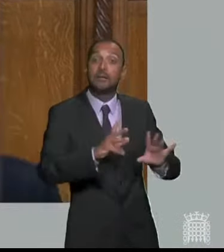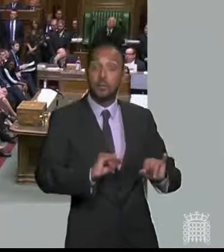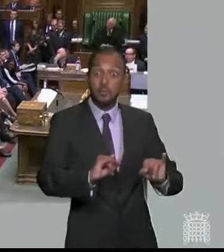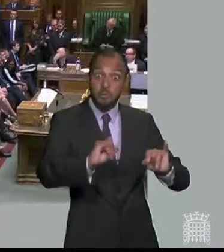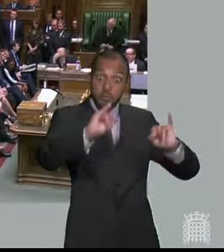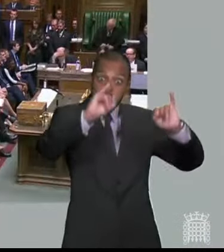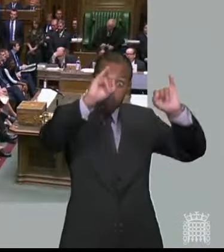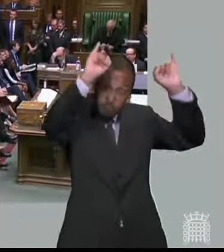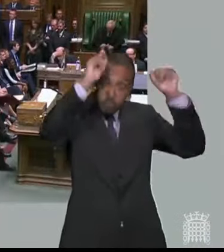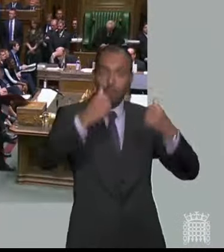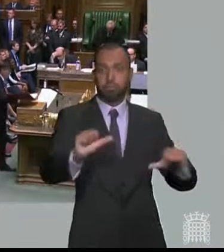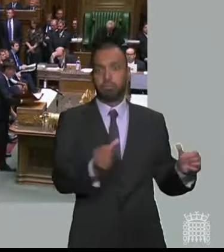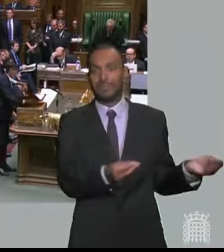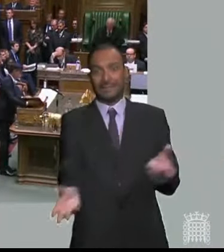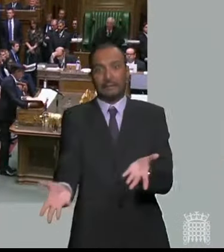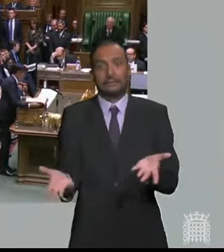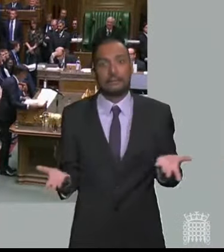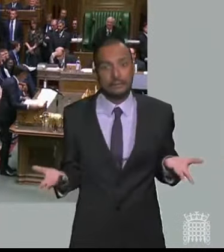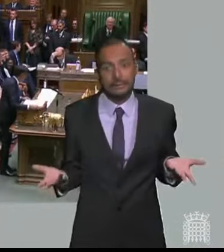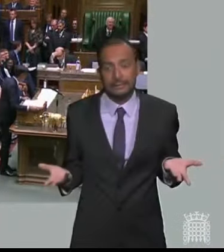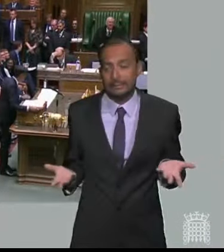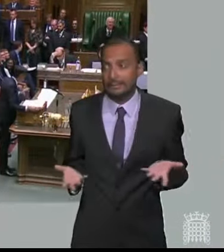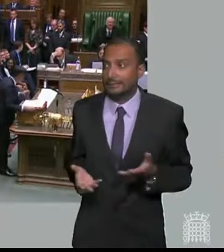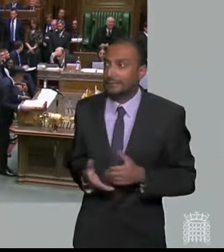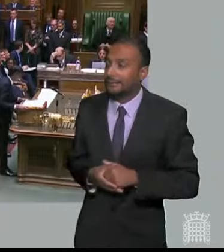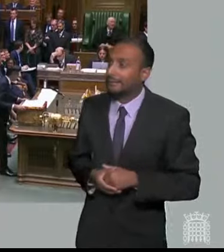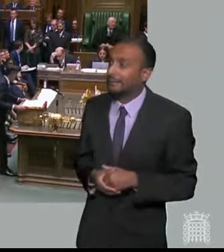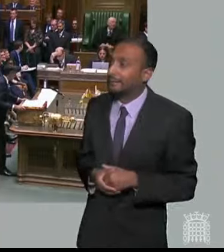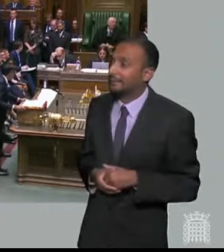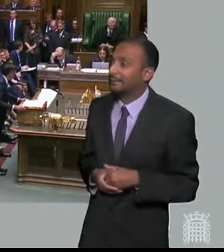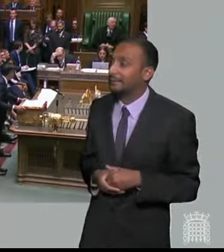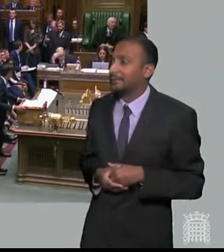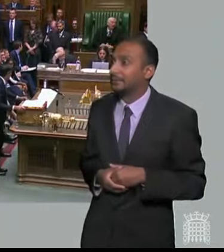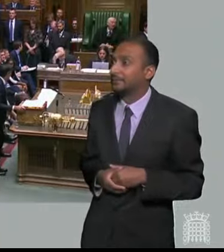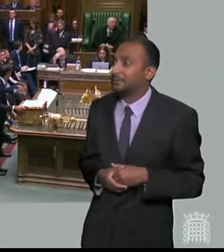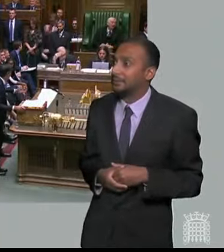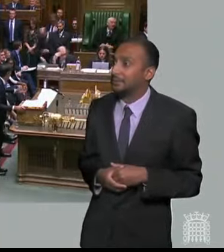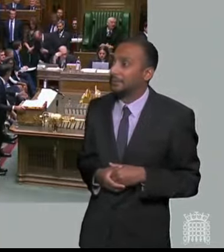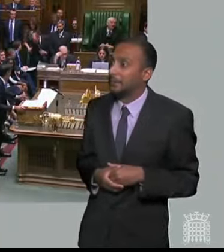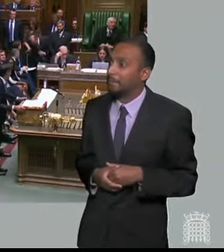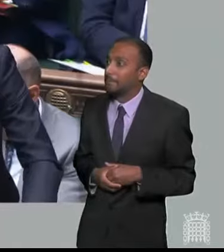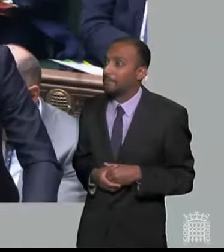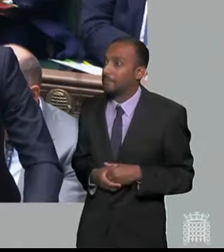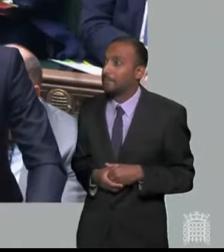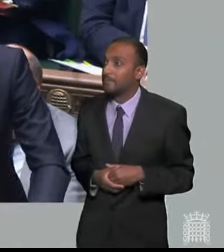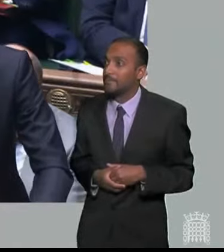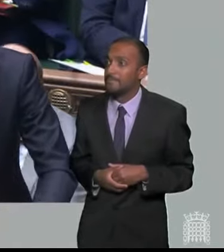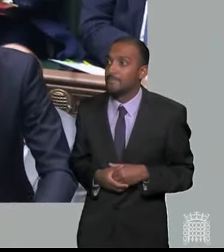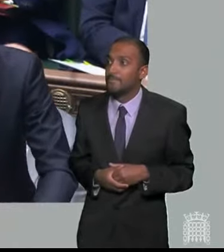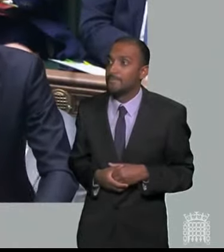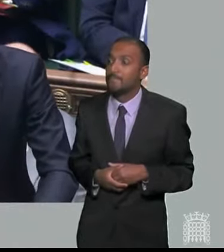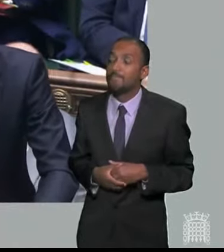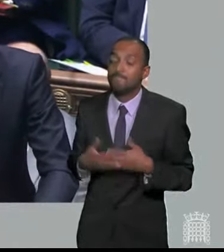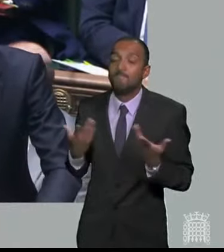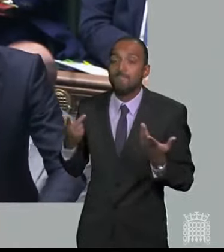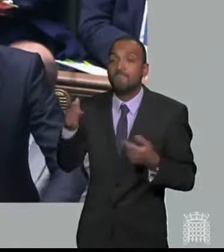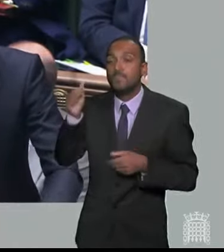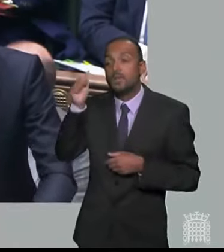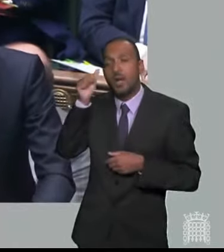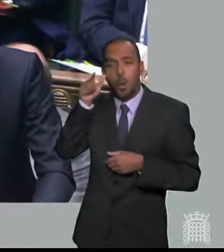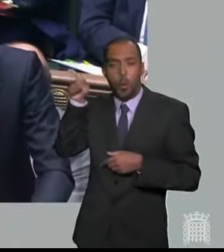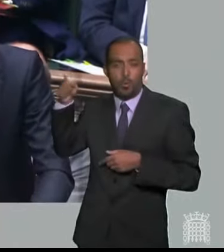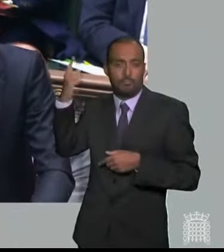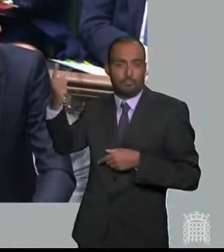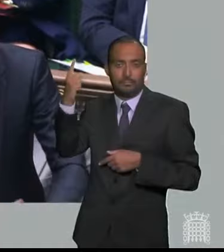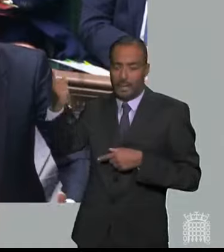Speaker. Yeah. Well, Mr. Speaker, I know my honourable friend is rightly a passionate advocate for improving